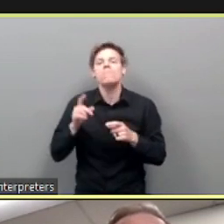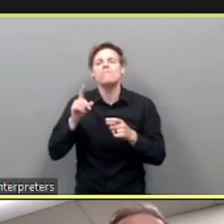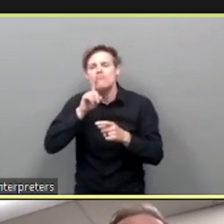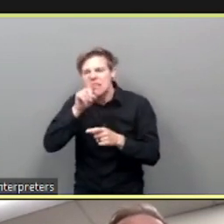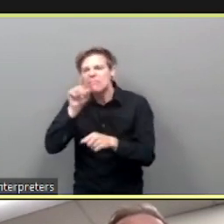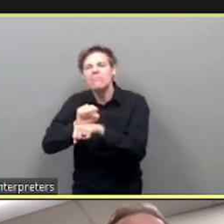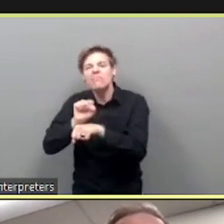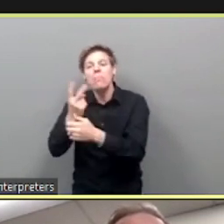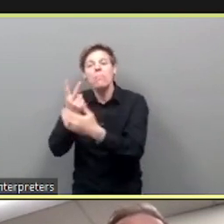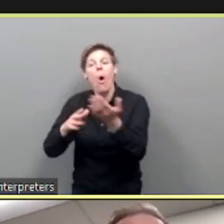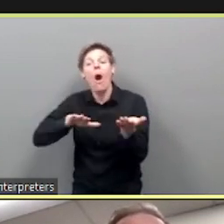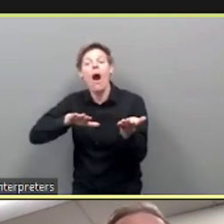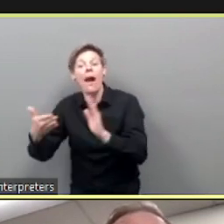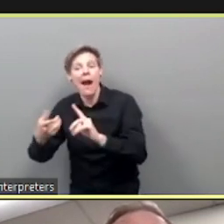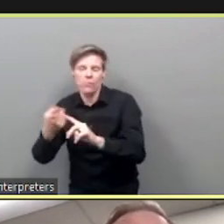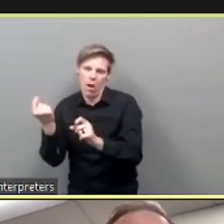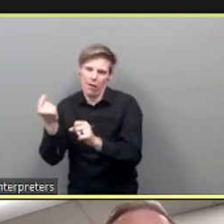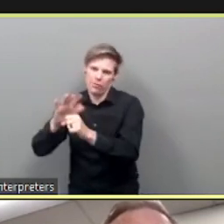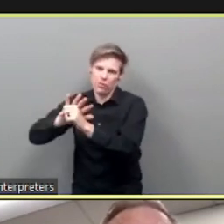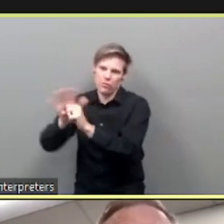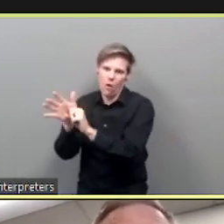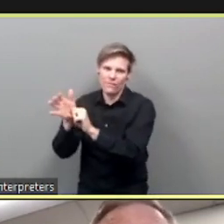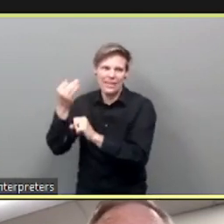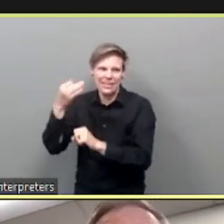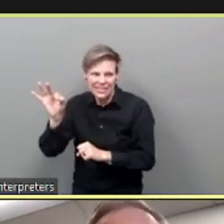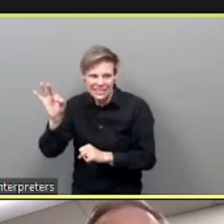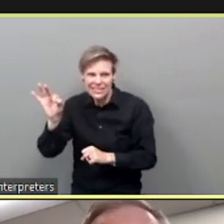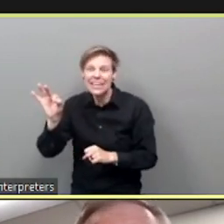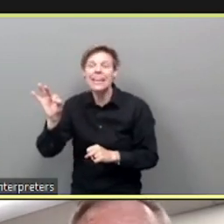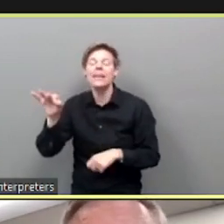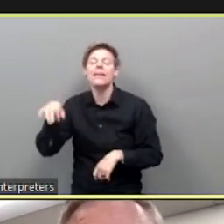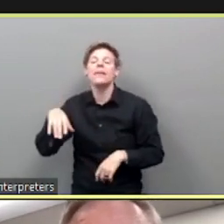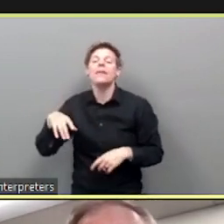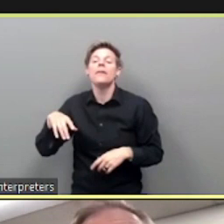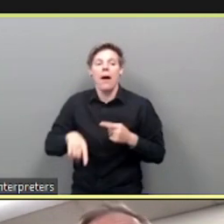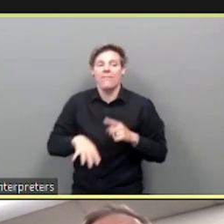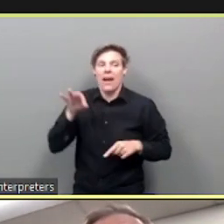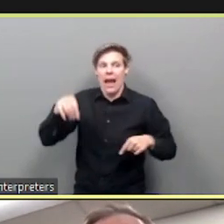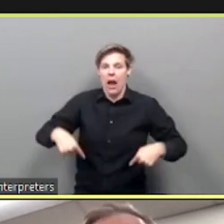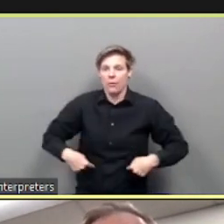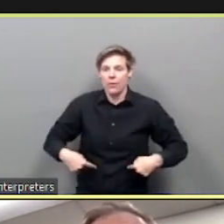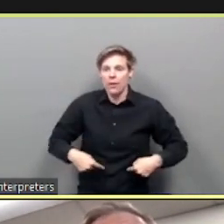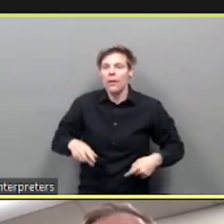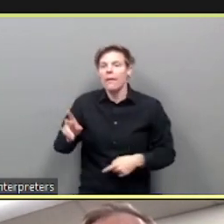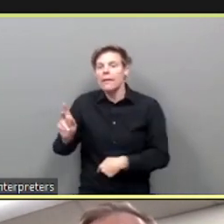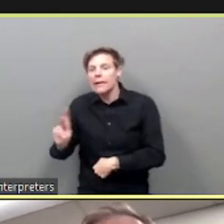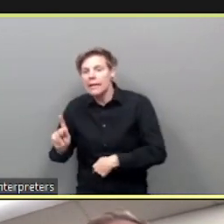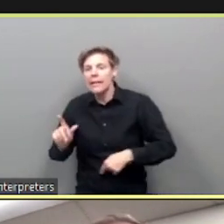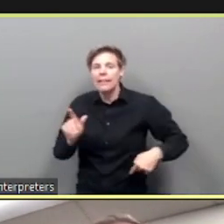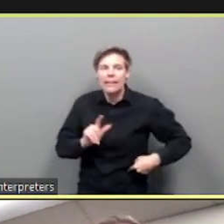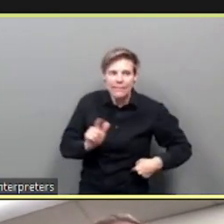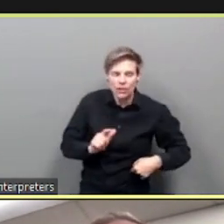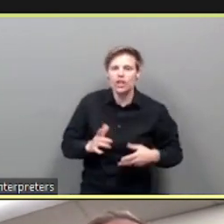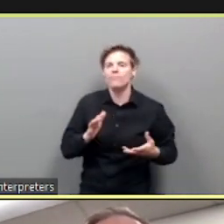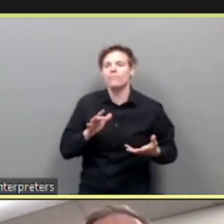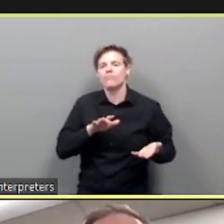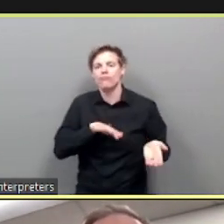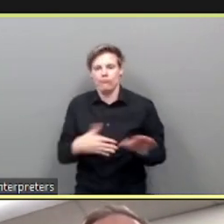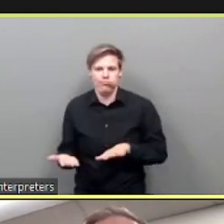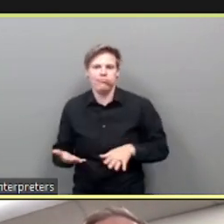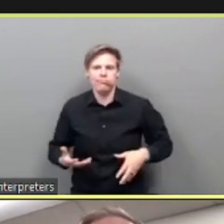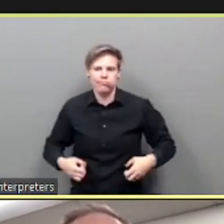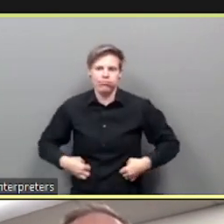organ failure from COVID. But a key feature in both cases was that these individuals delayed seeking